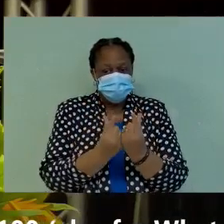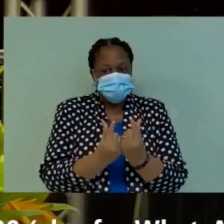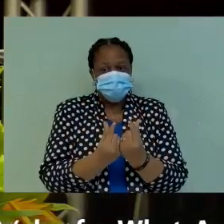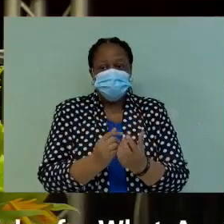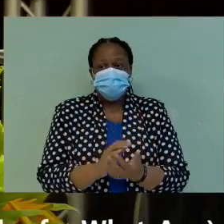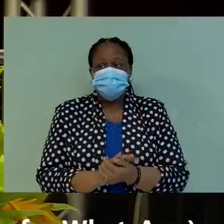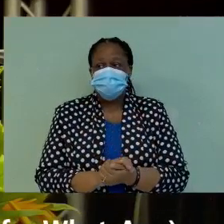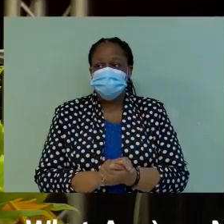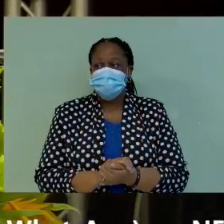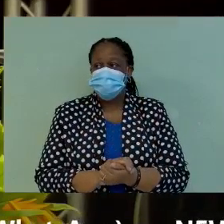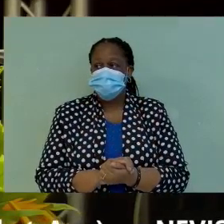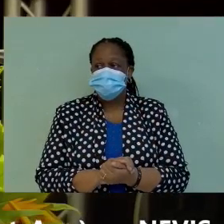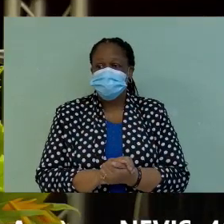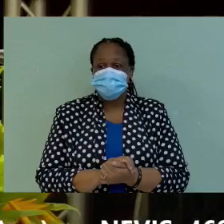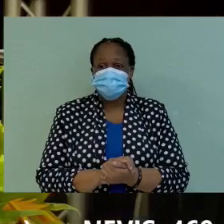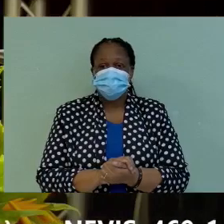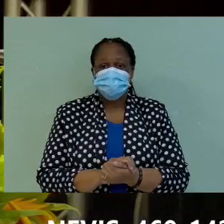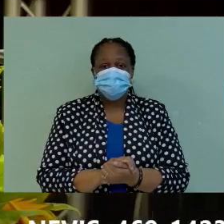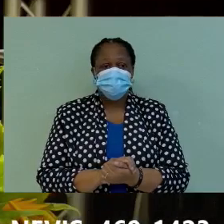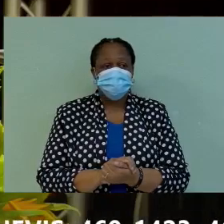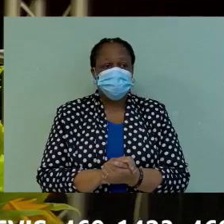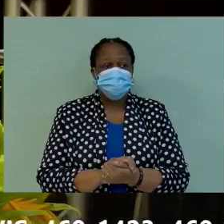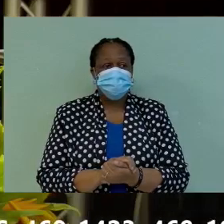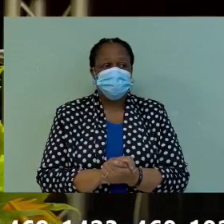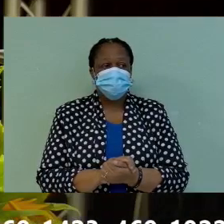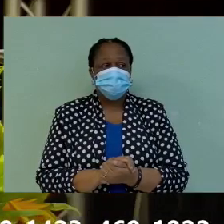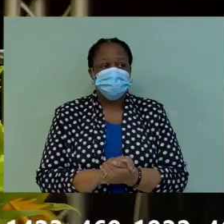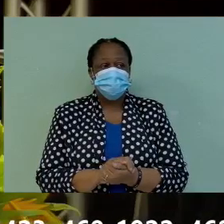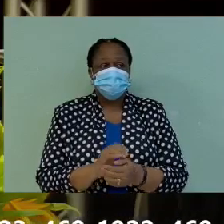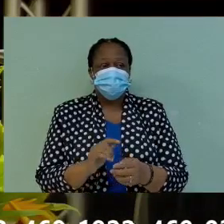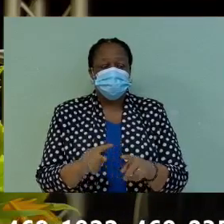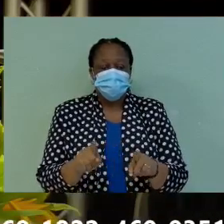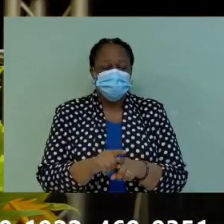I would like to start the ball off